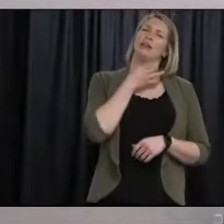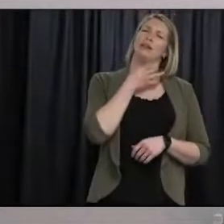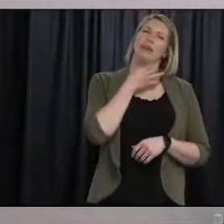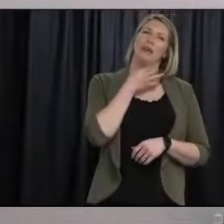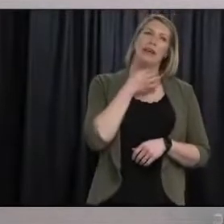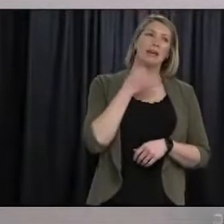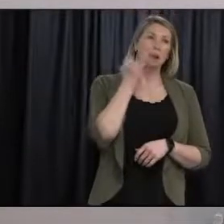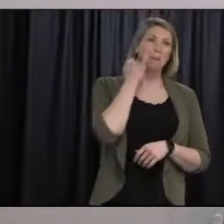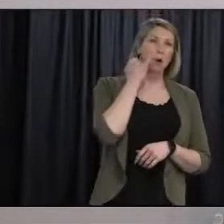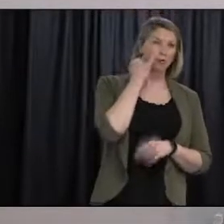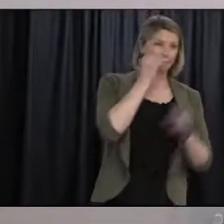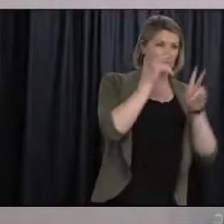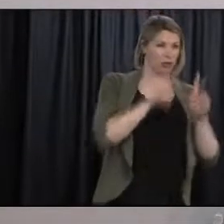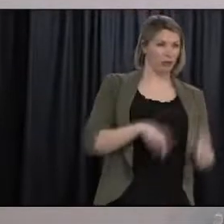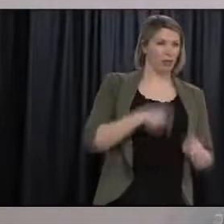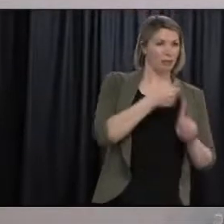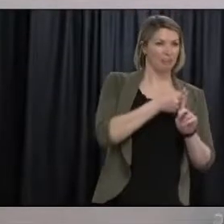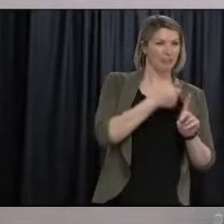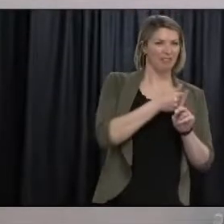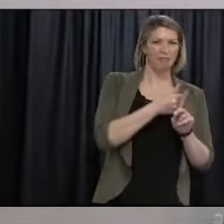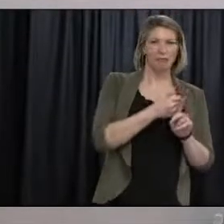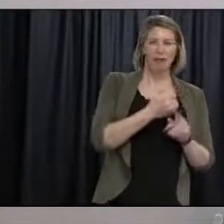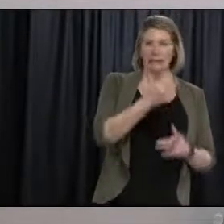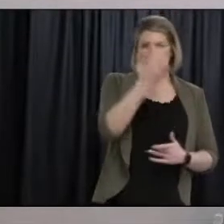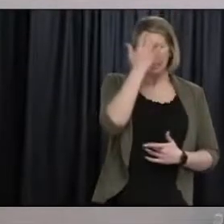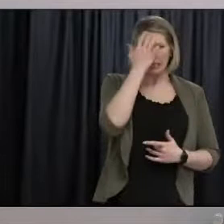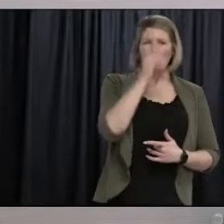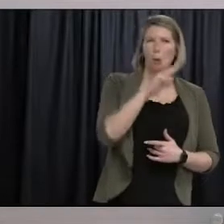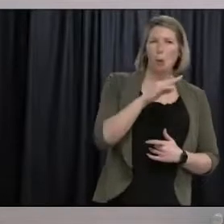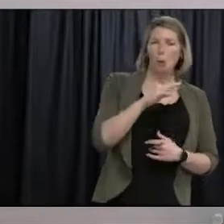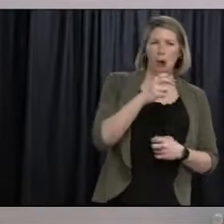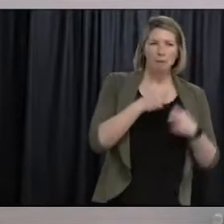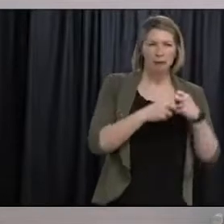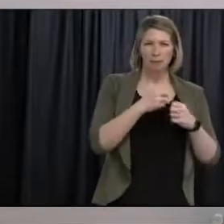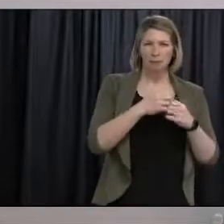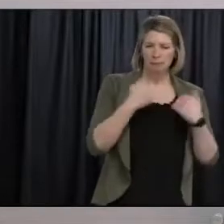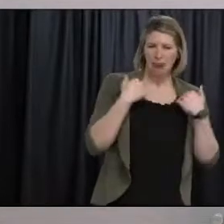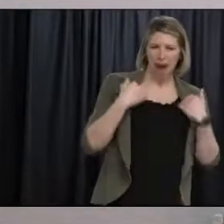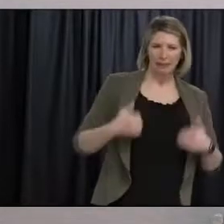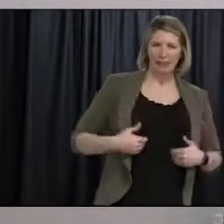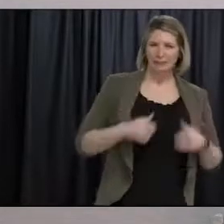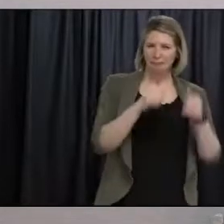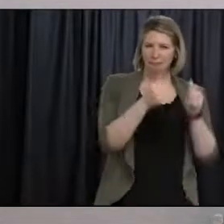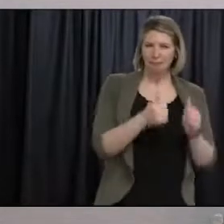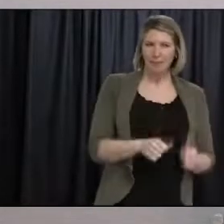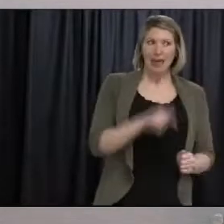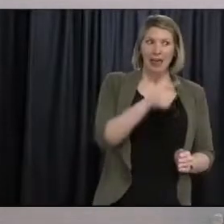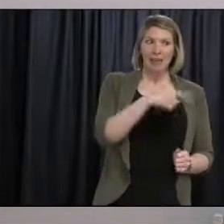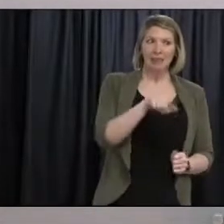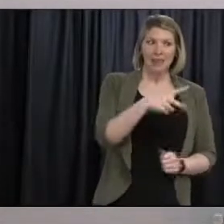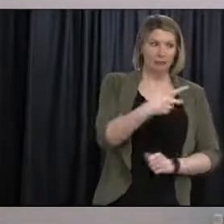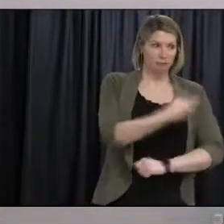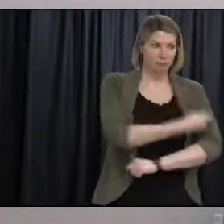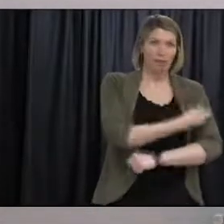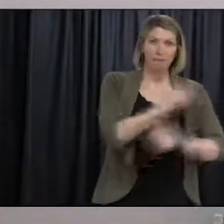had blood clots in the past but may still fit into the age group who are eligible to get the vaccine, what is your advice to those